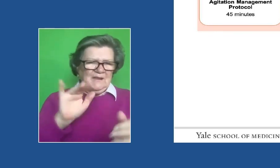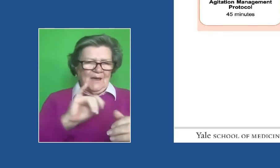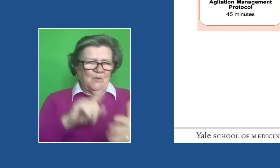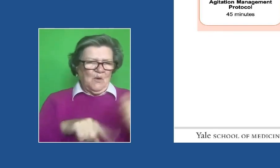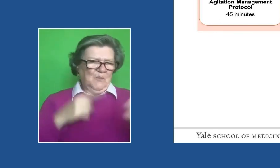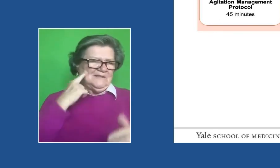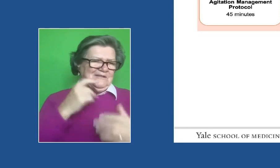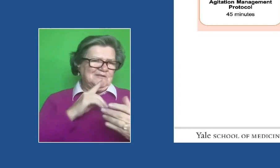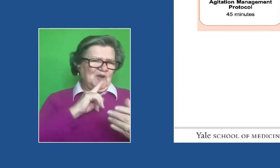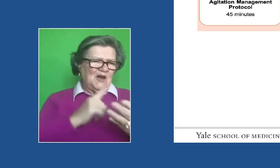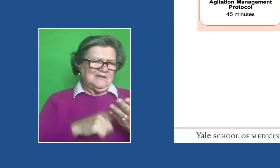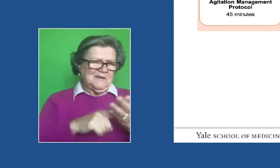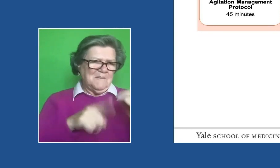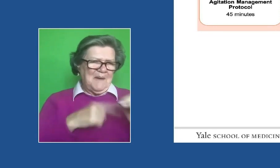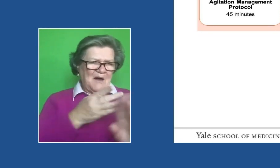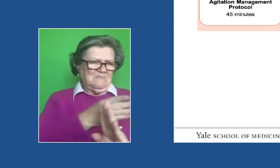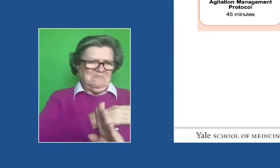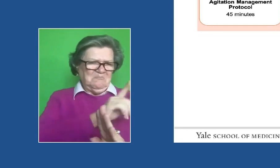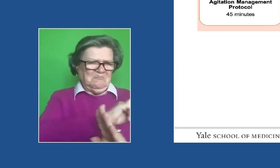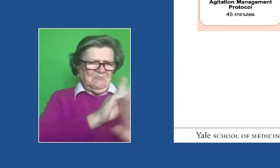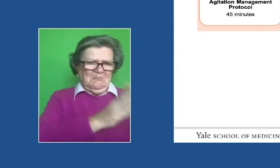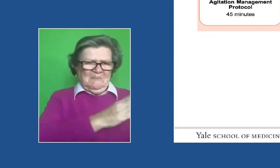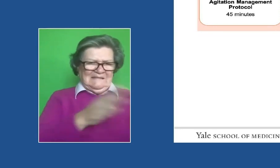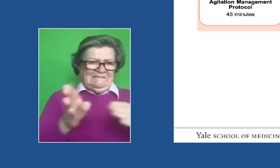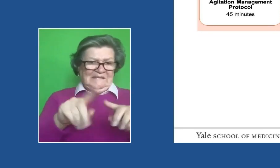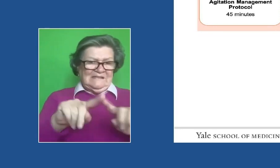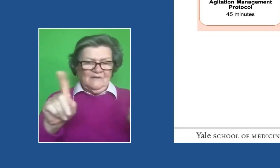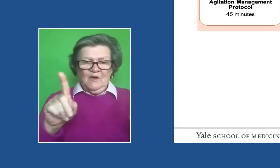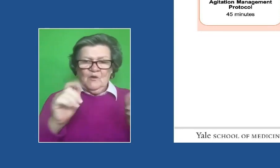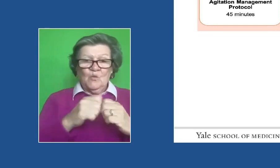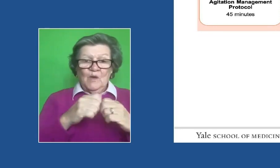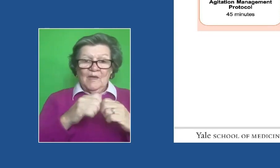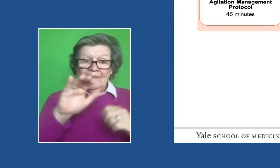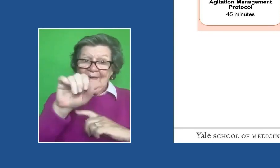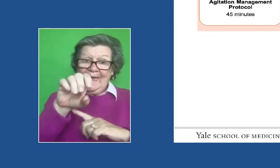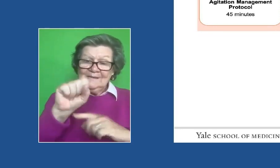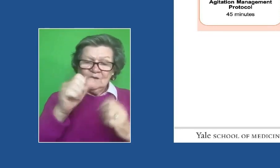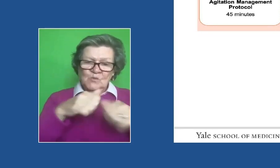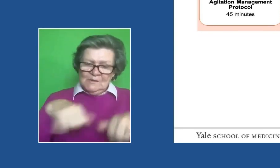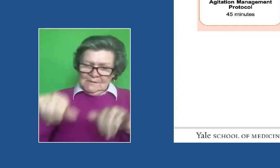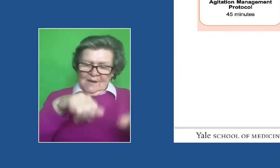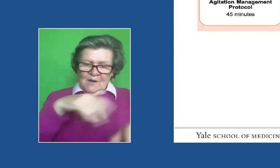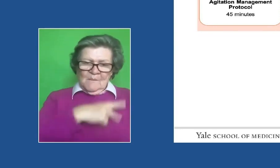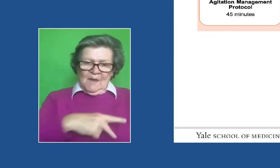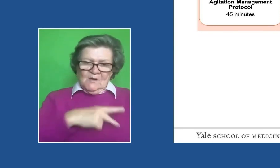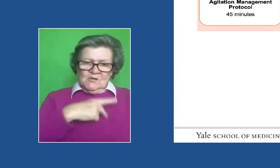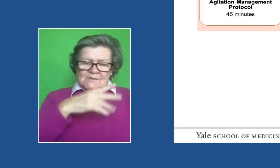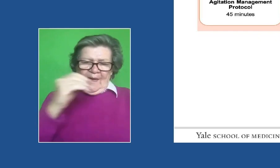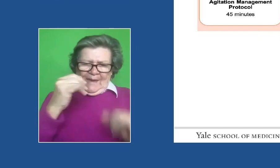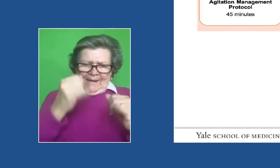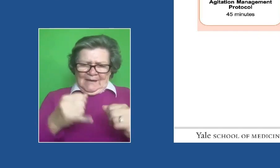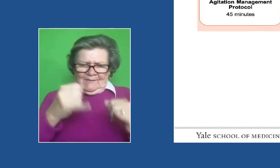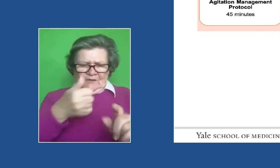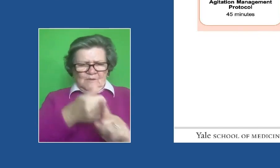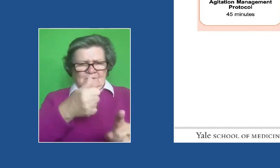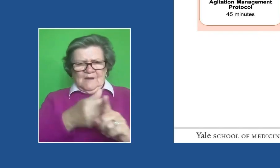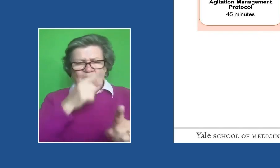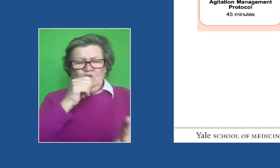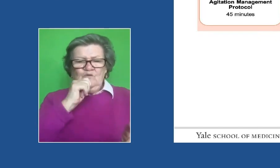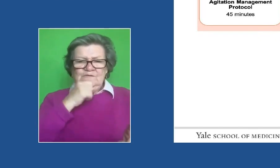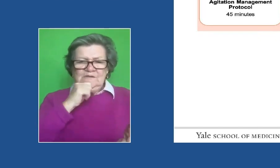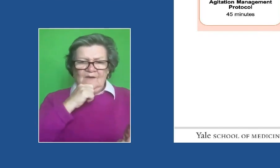So these are creating cases with standardized patients and oftentimes with individuals who themselves have suffered mental illness and